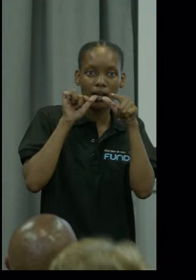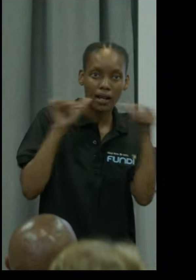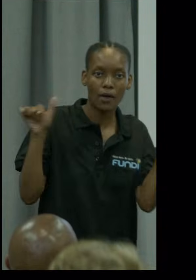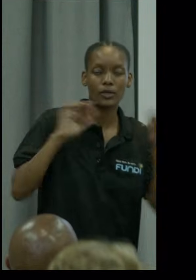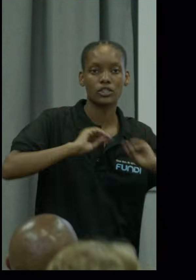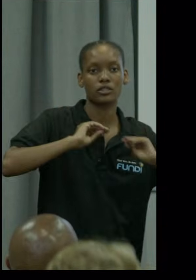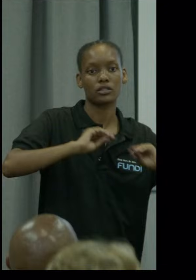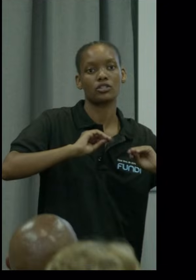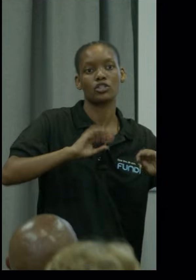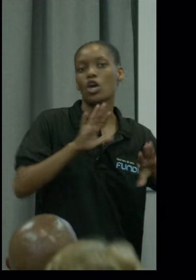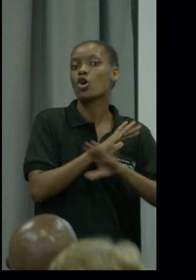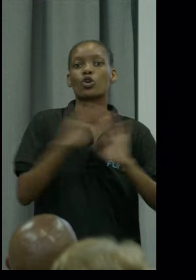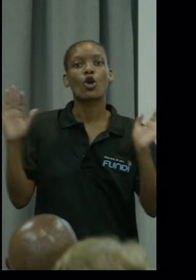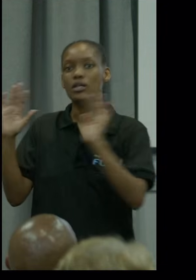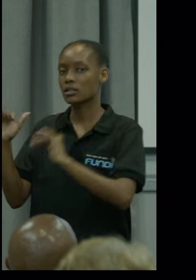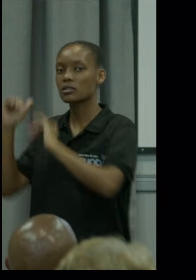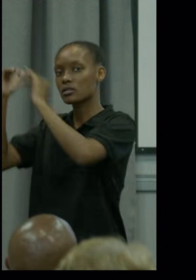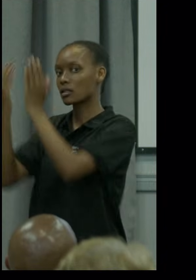secondary level.